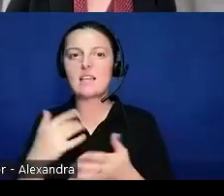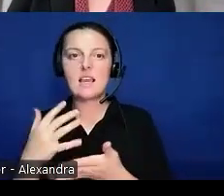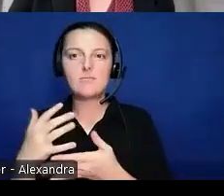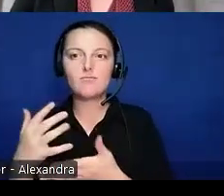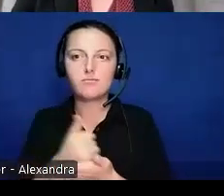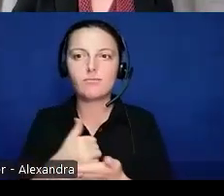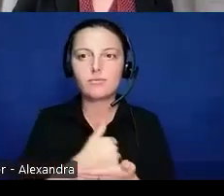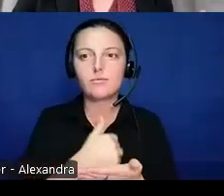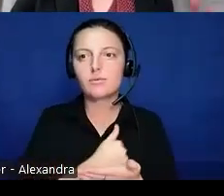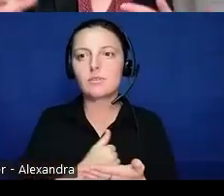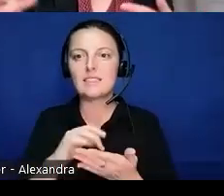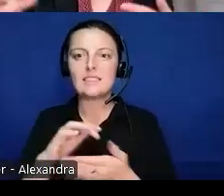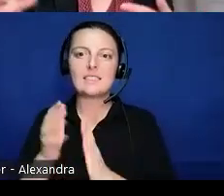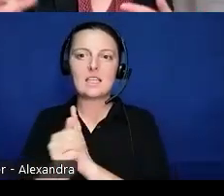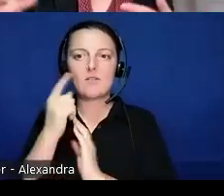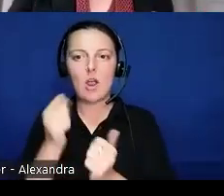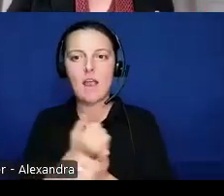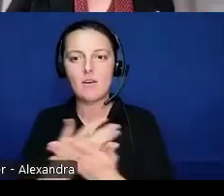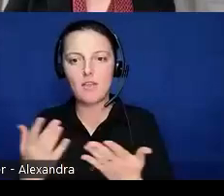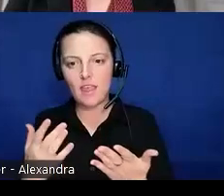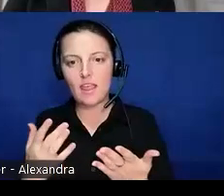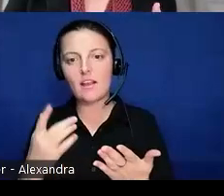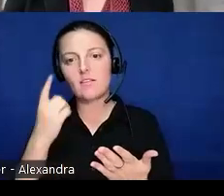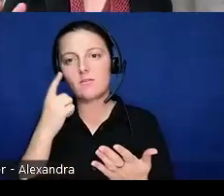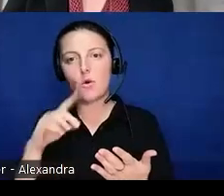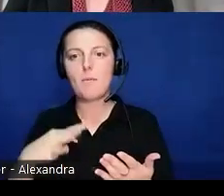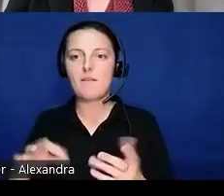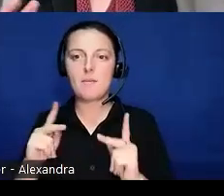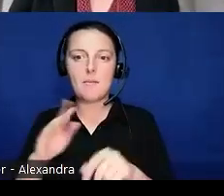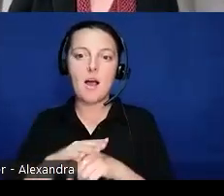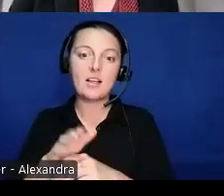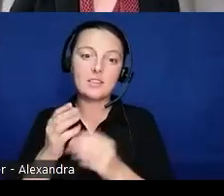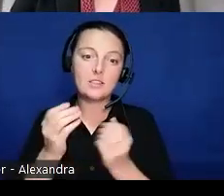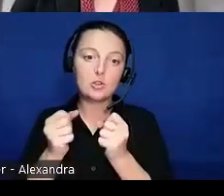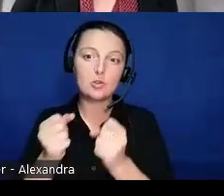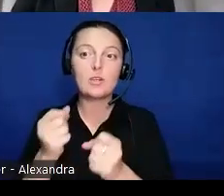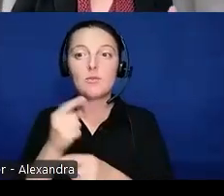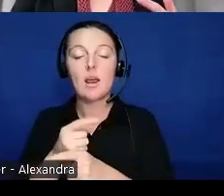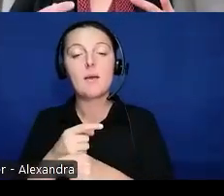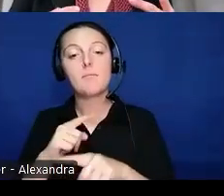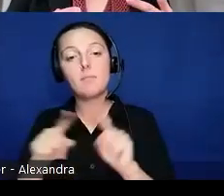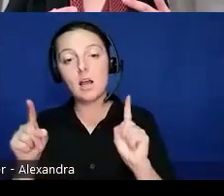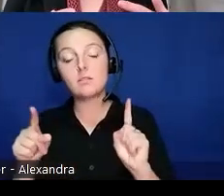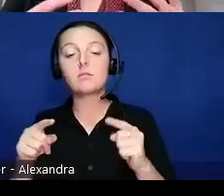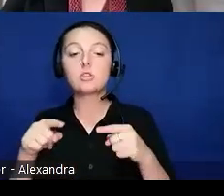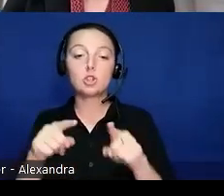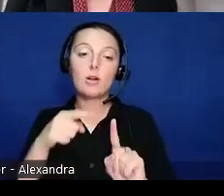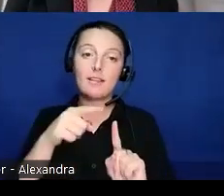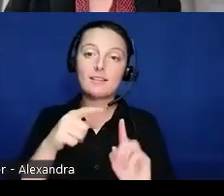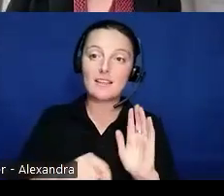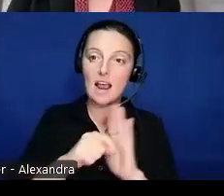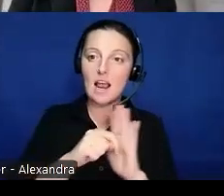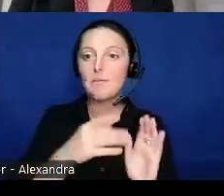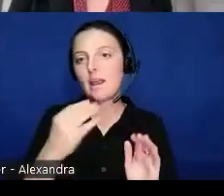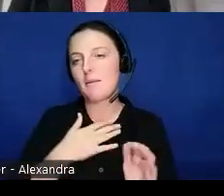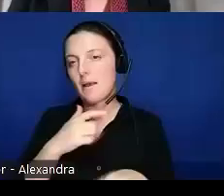people on the streets. But what I realized during this time and during my time in Rochester was that I really formed bonds with